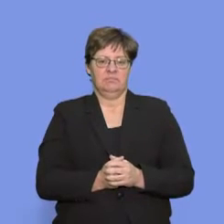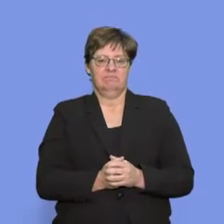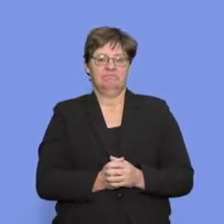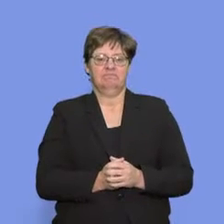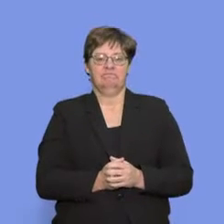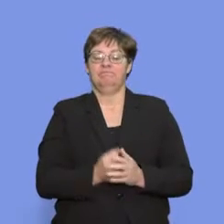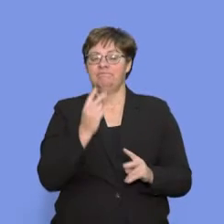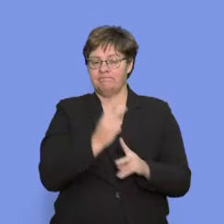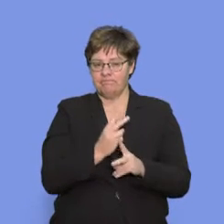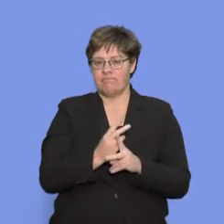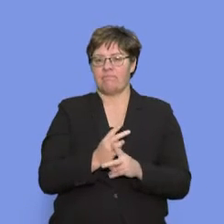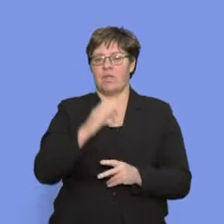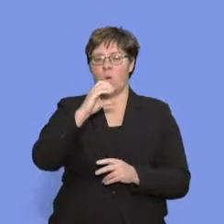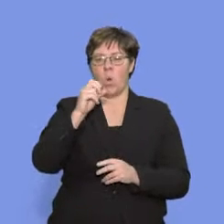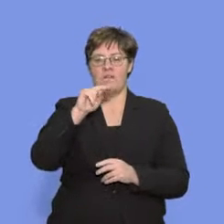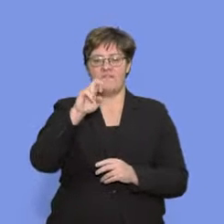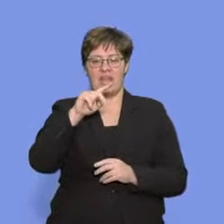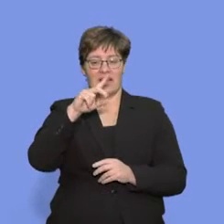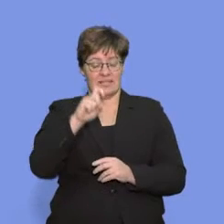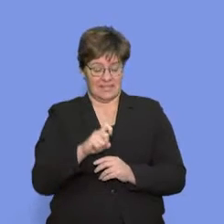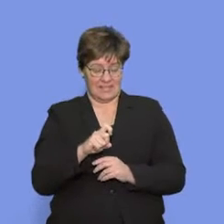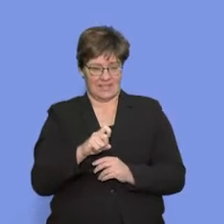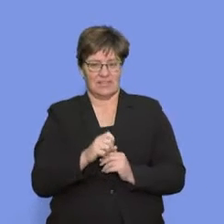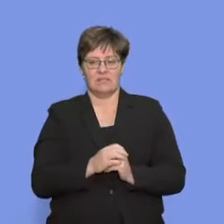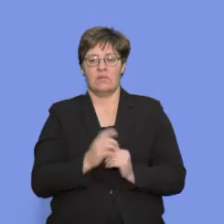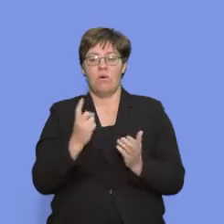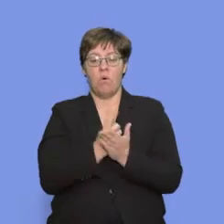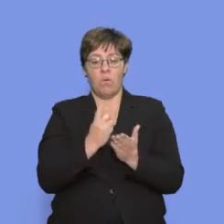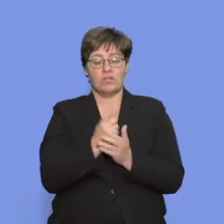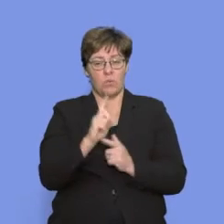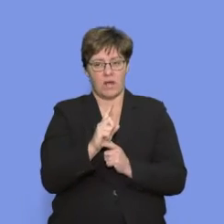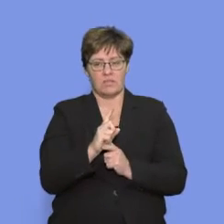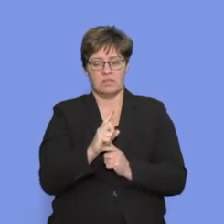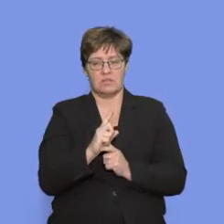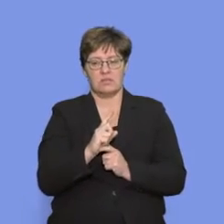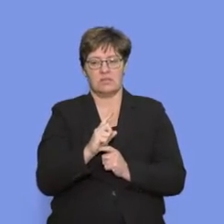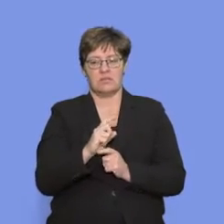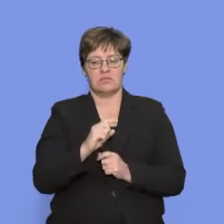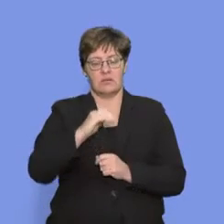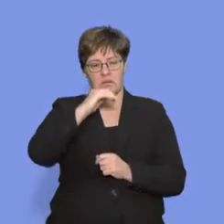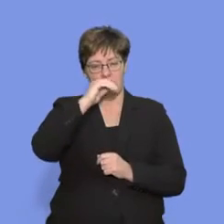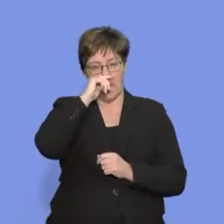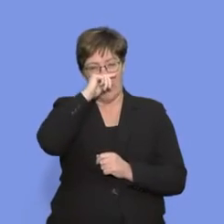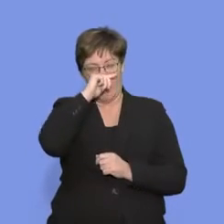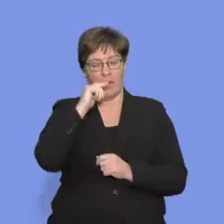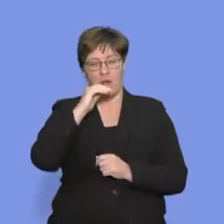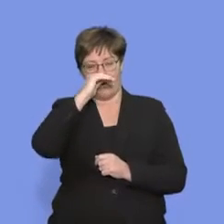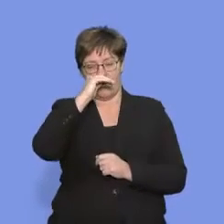once again, convex. Remember, I told you convex will always be curved outside. Let me just put down the